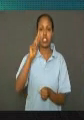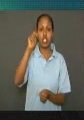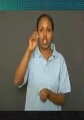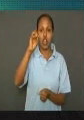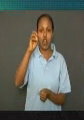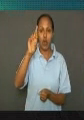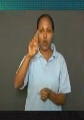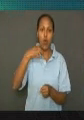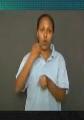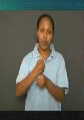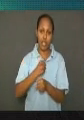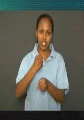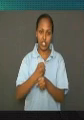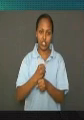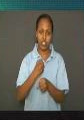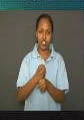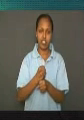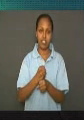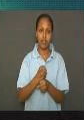NOR operations,